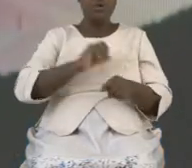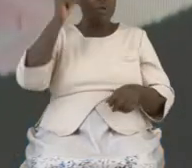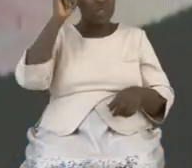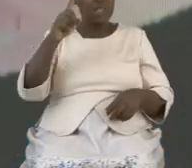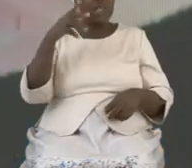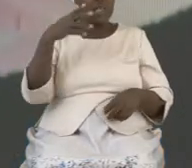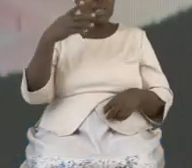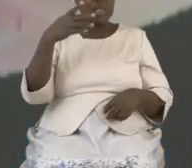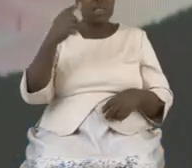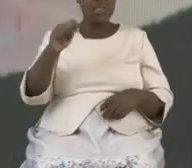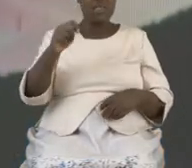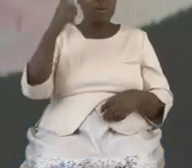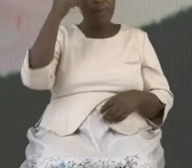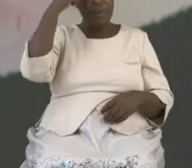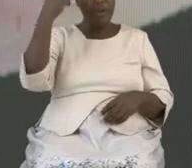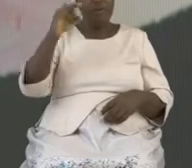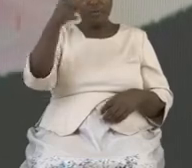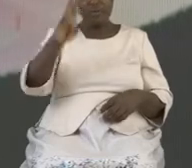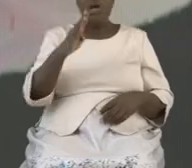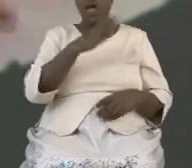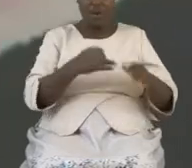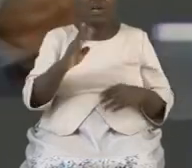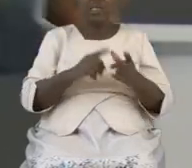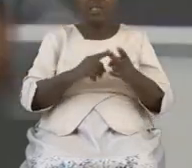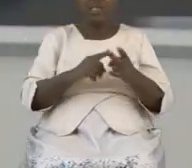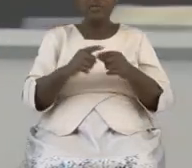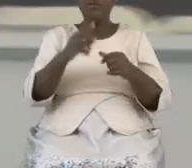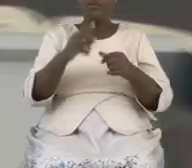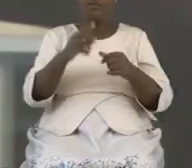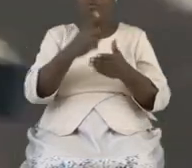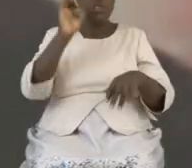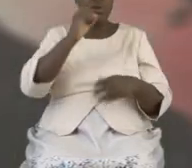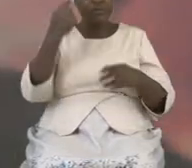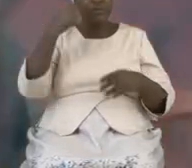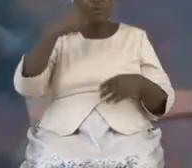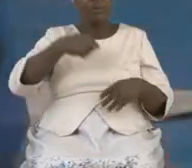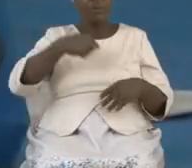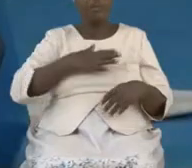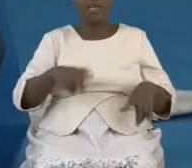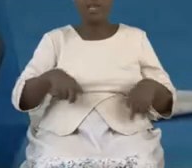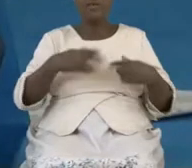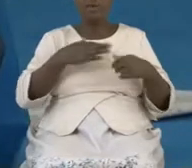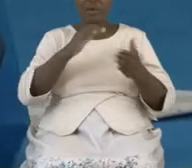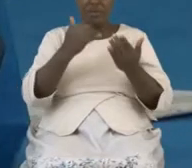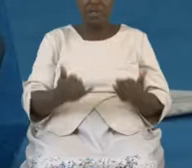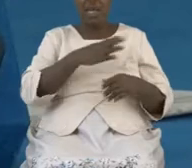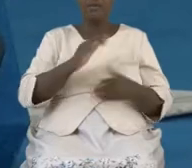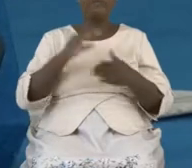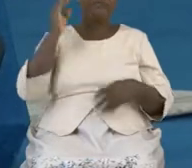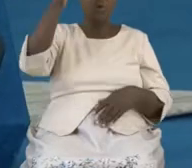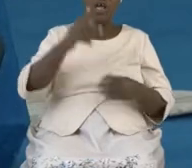and for my present and my future? Retreat time is to advance. Advance in my